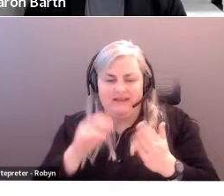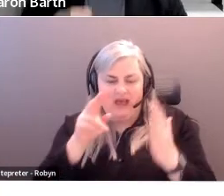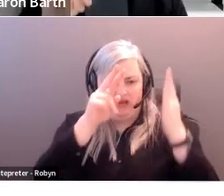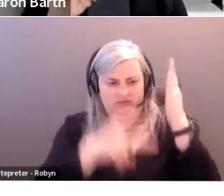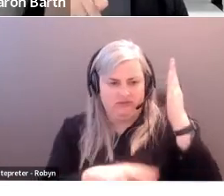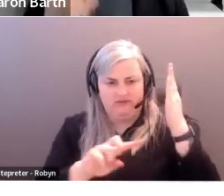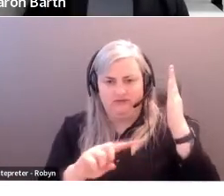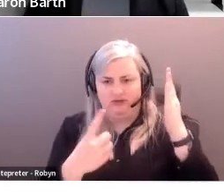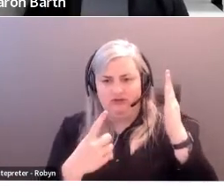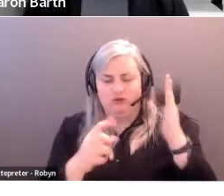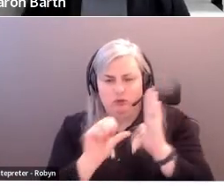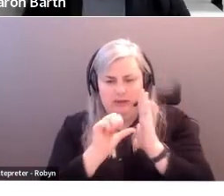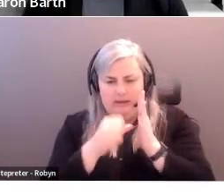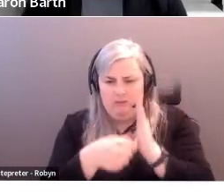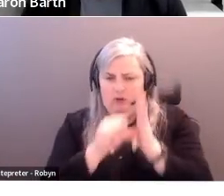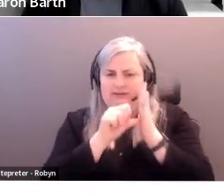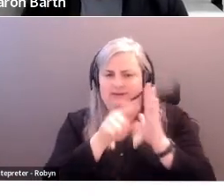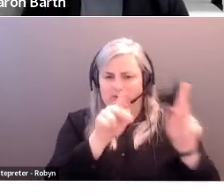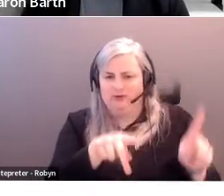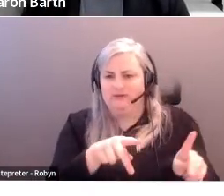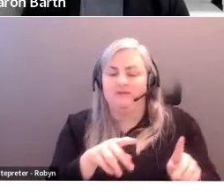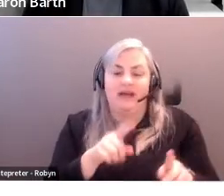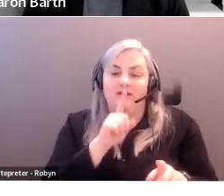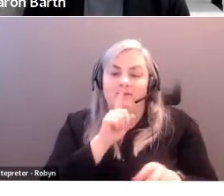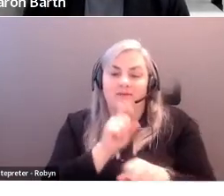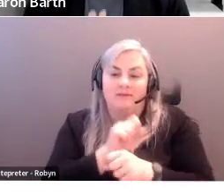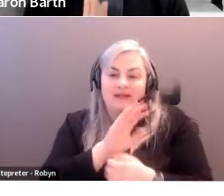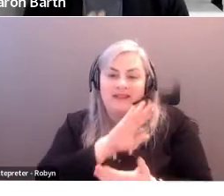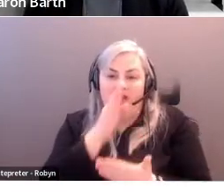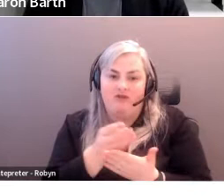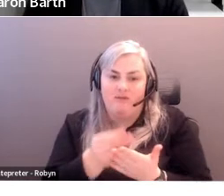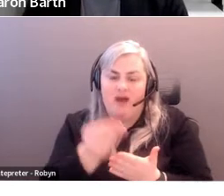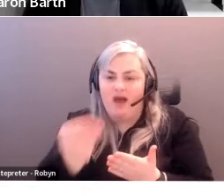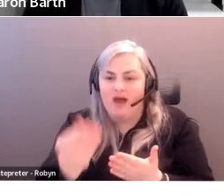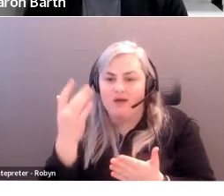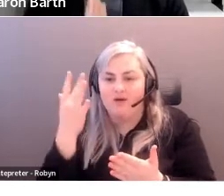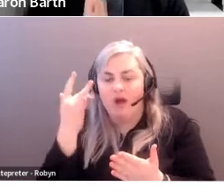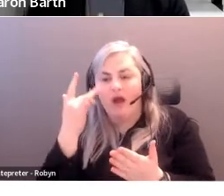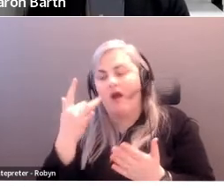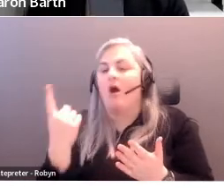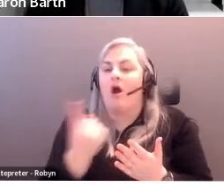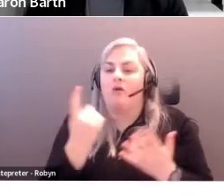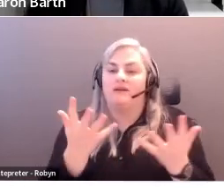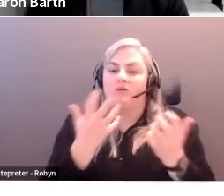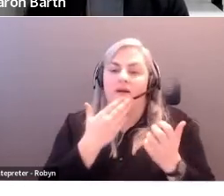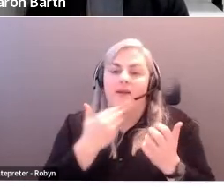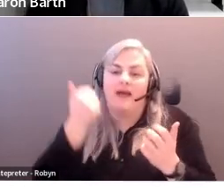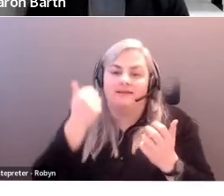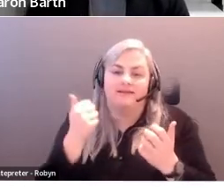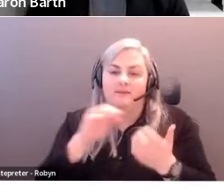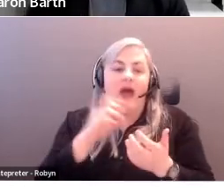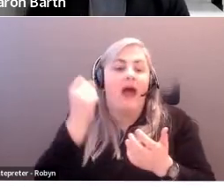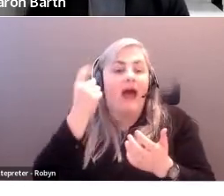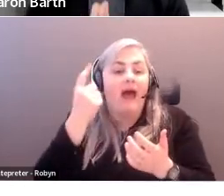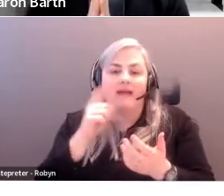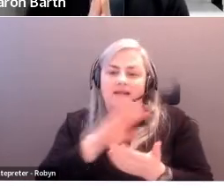first, but you never buy that one. And the reason is we always want the best and we never want to pay top dollar